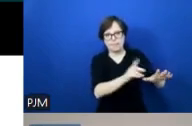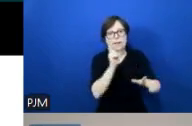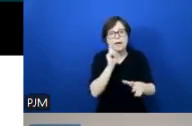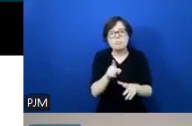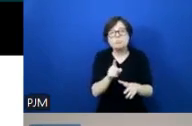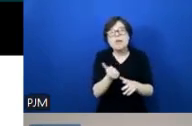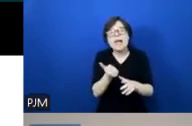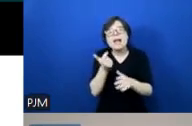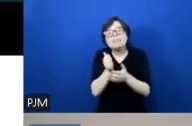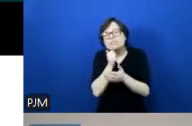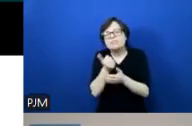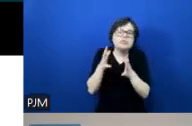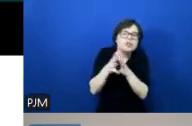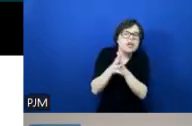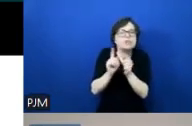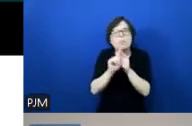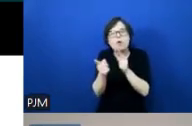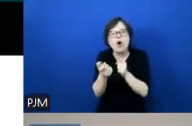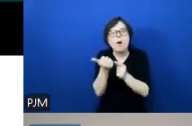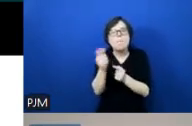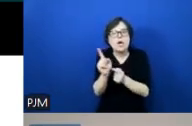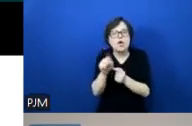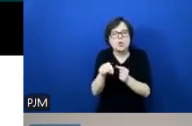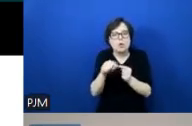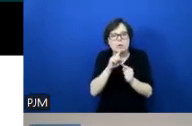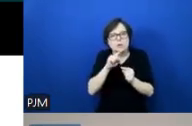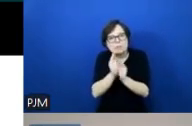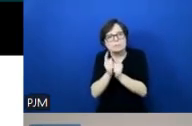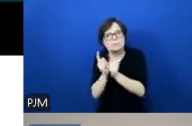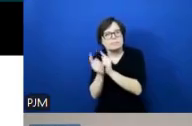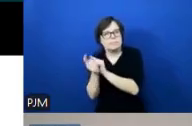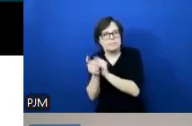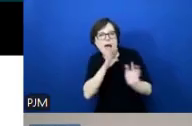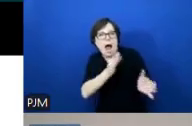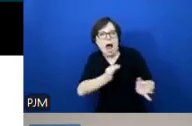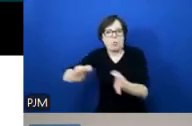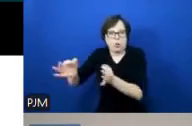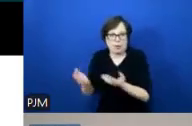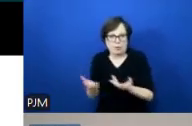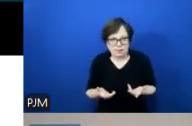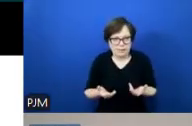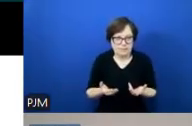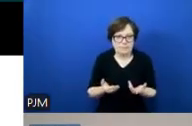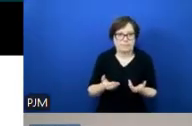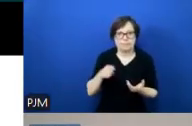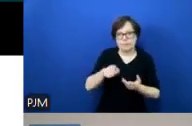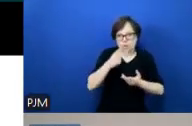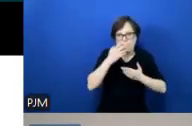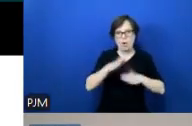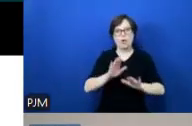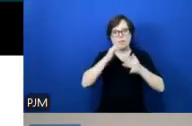reservoirs every dozen or so minutes, every quarter more or less. So this hydrodynamic model